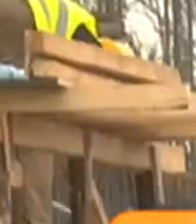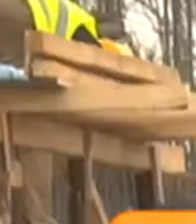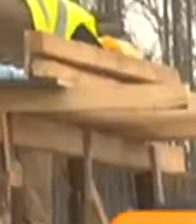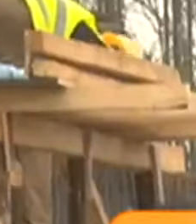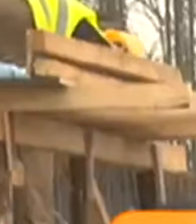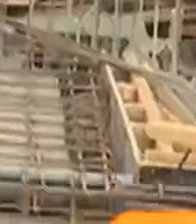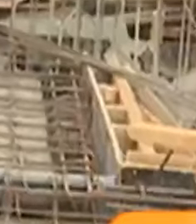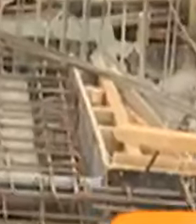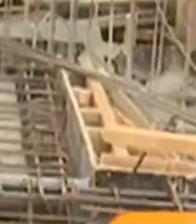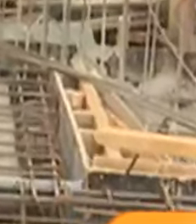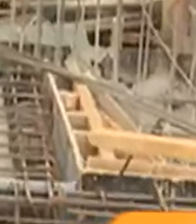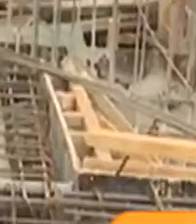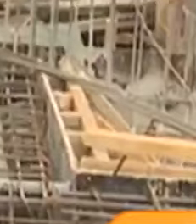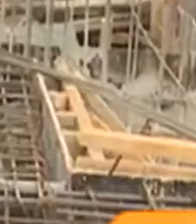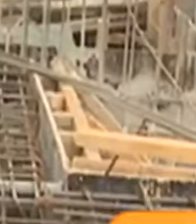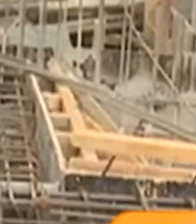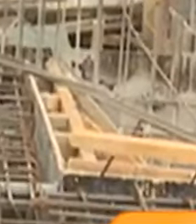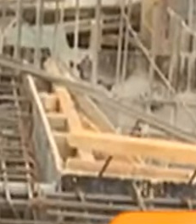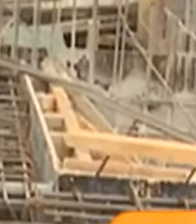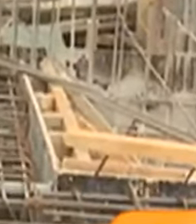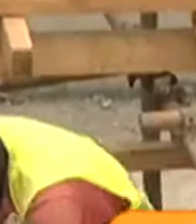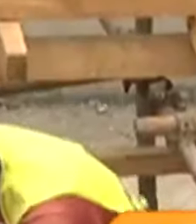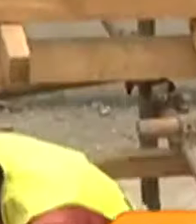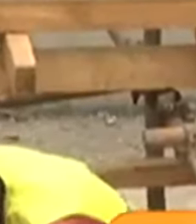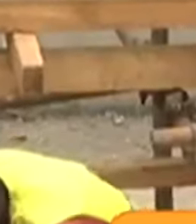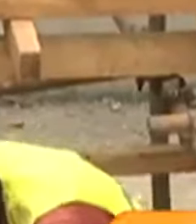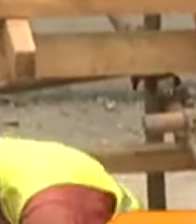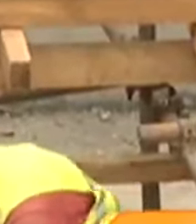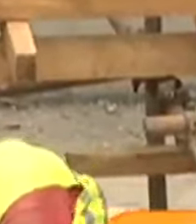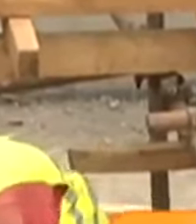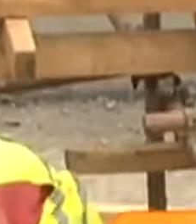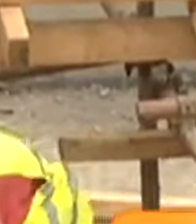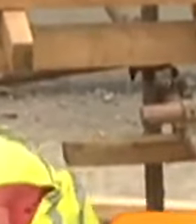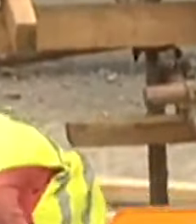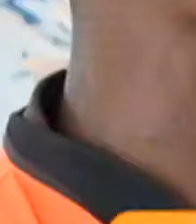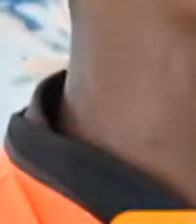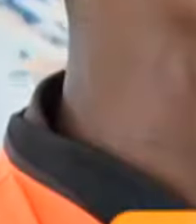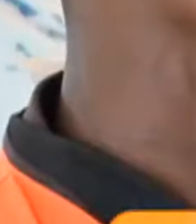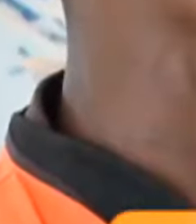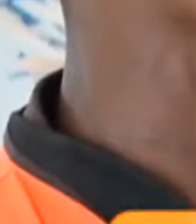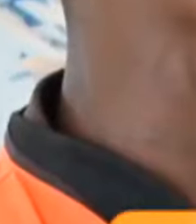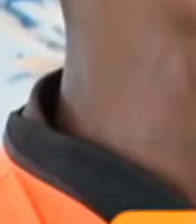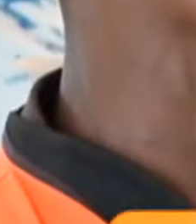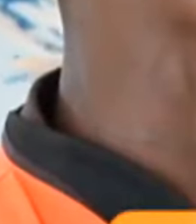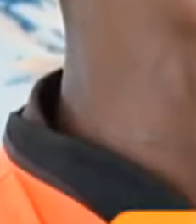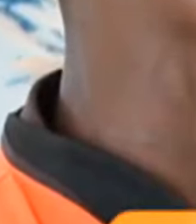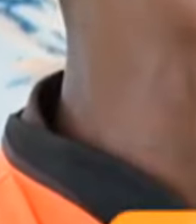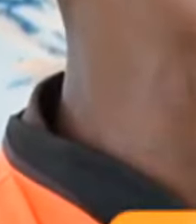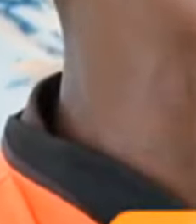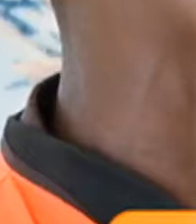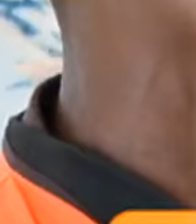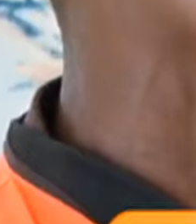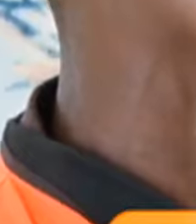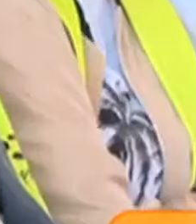bench of the High Court declared it unconstitutional, terming it discriminatory against salaried Kenyans. The reintroduced